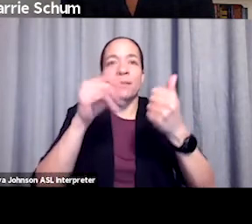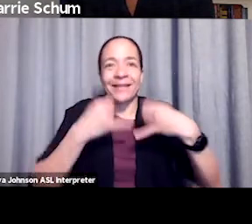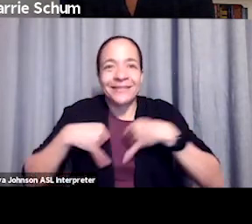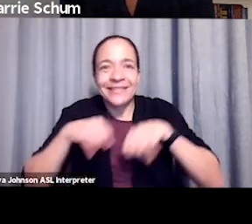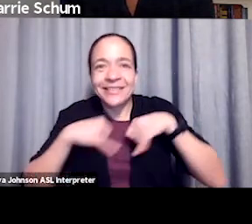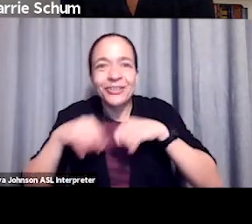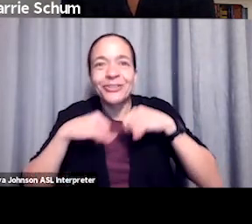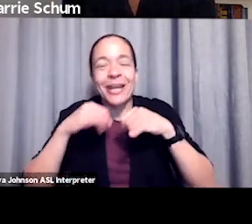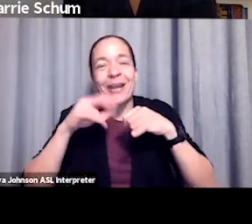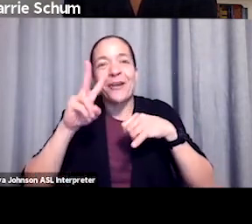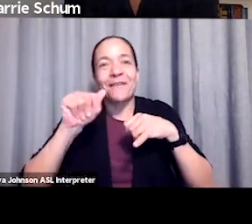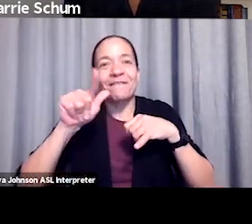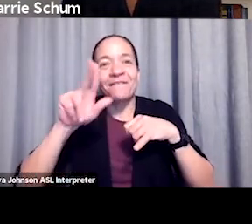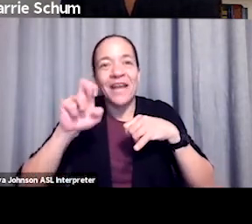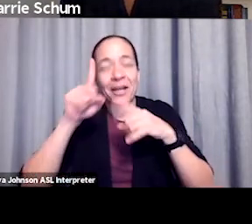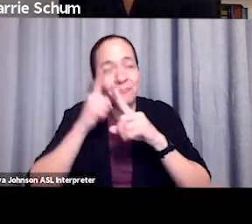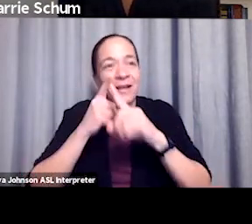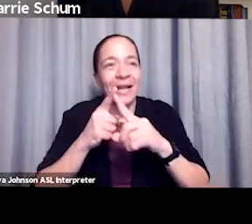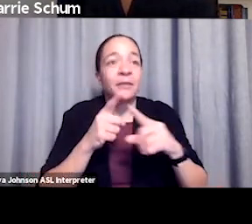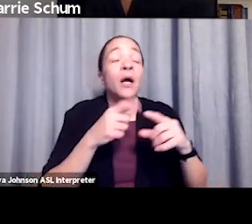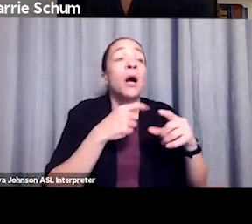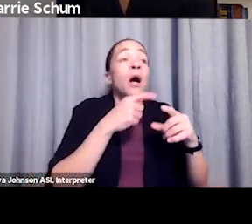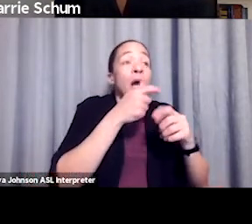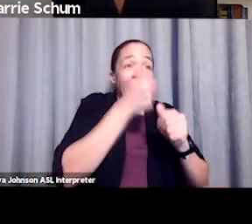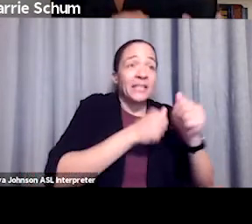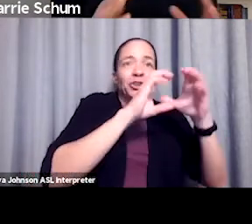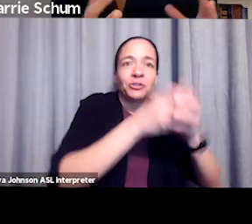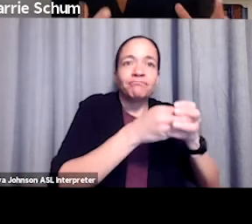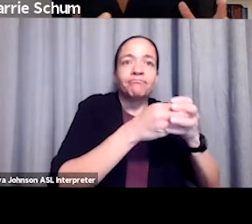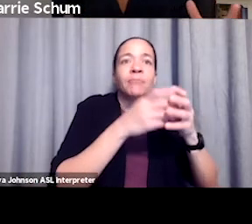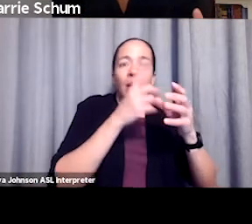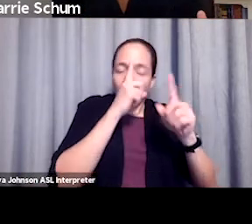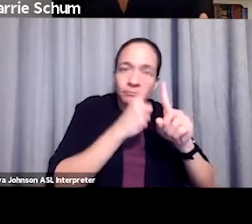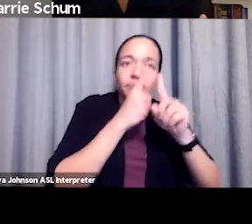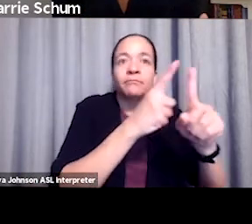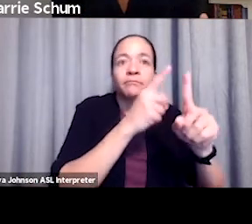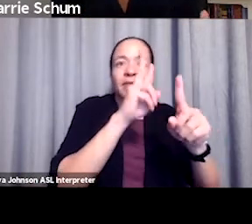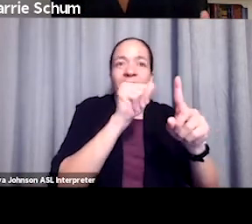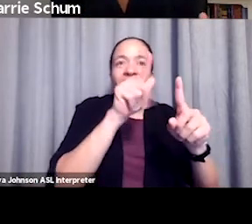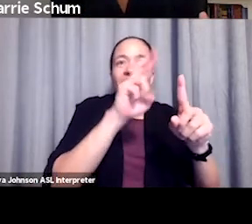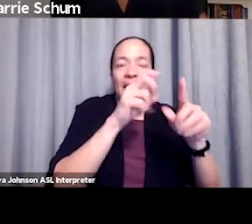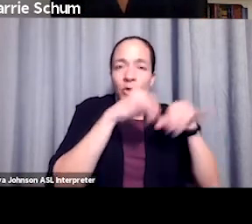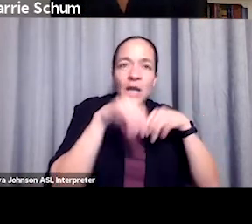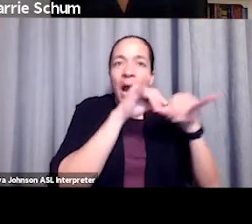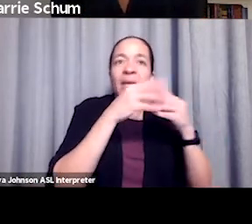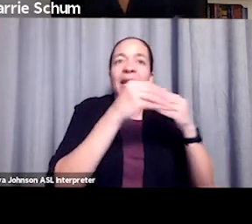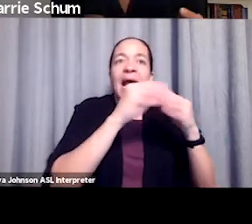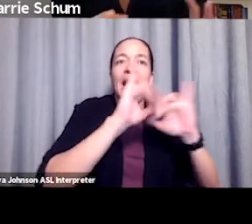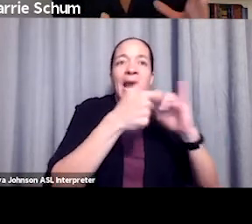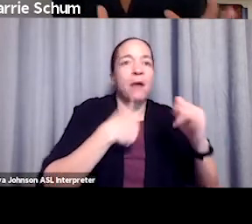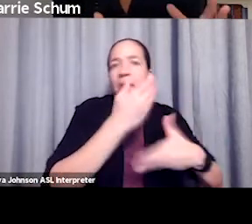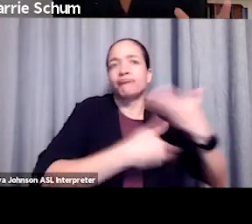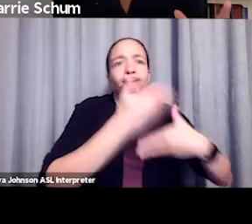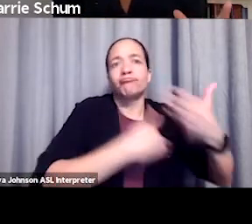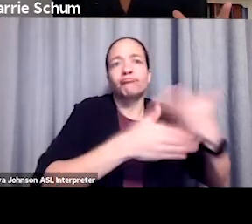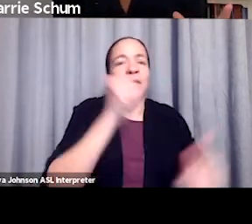clusters have certain values in common, they have certain aspirations in common, and those guide the way they live in the world. There are obviously